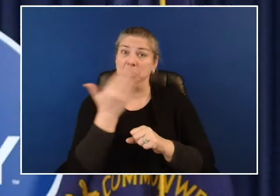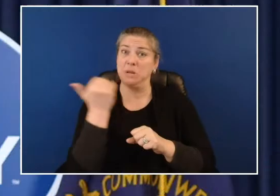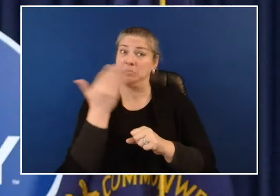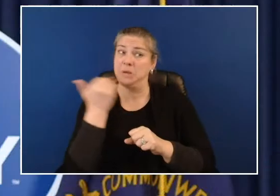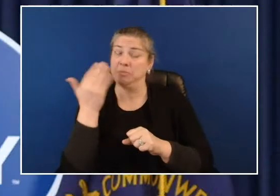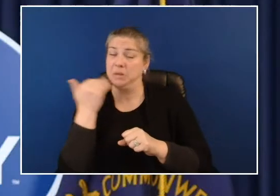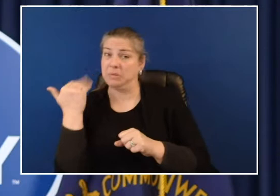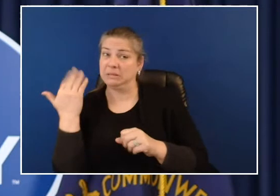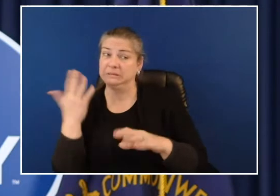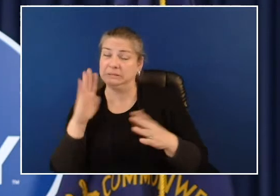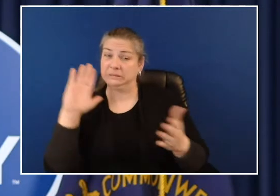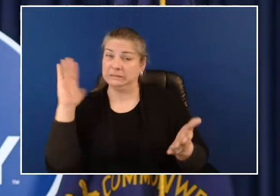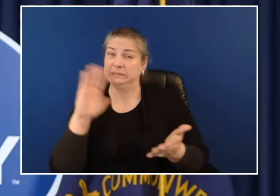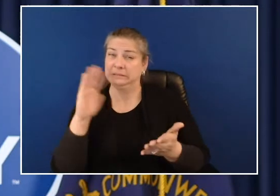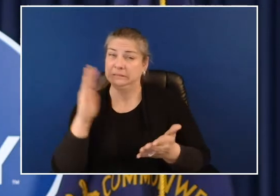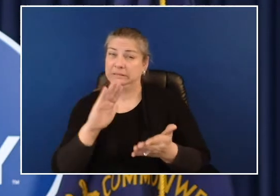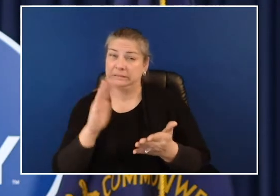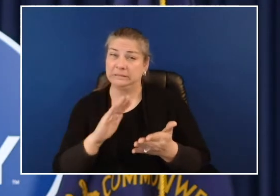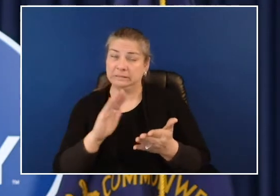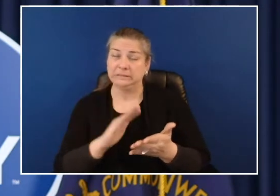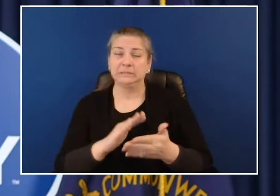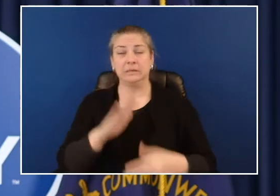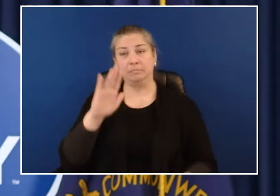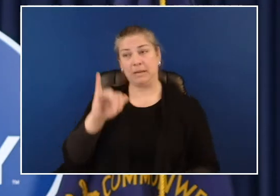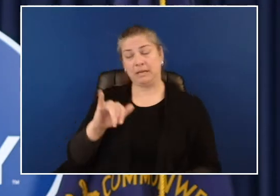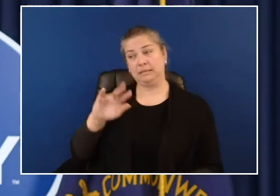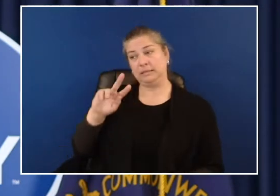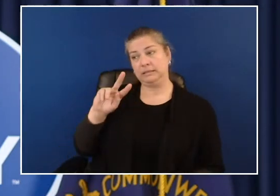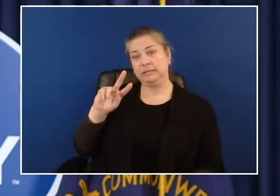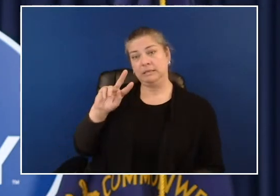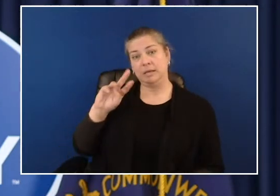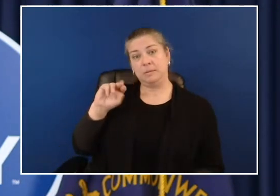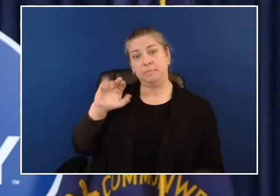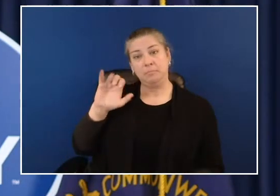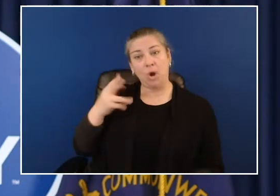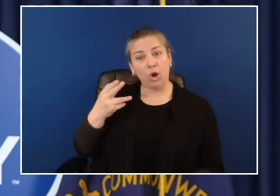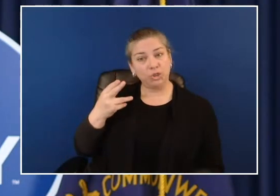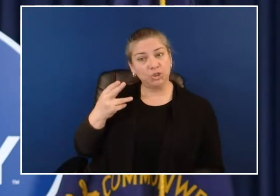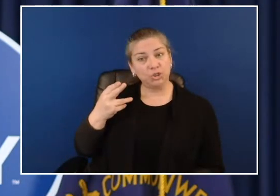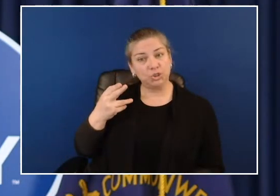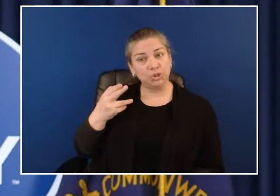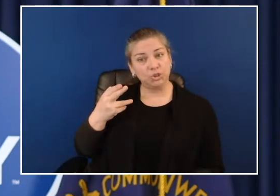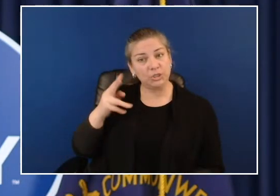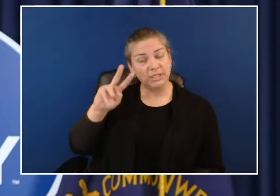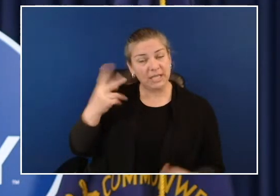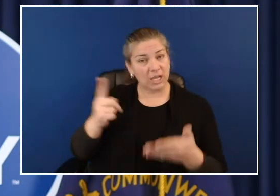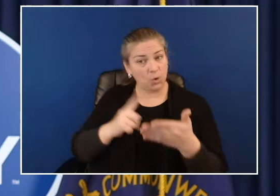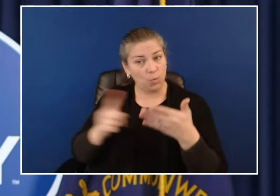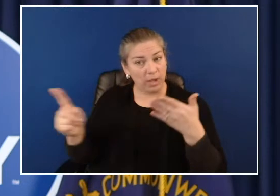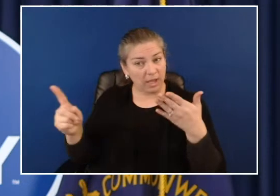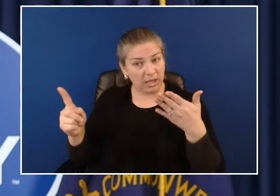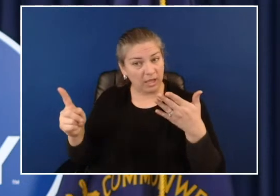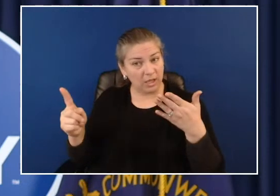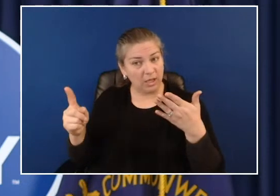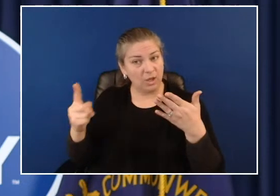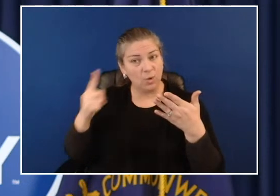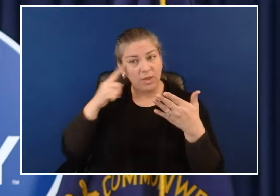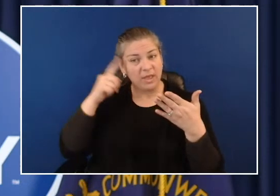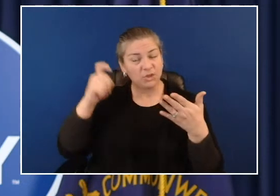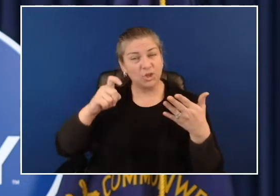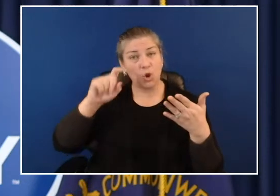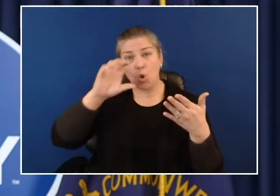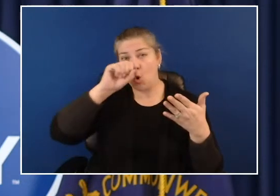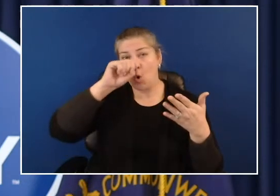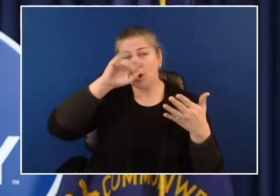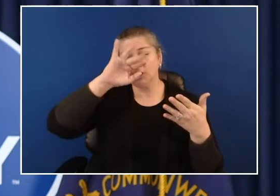especially by the second week of March. We think we could be all the way through the orange and into the yellow.